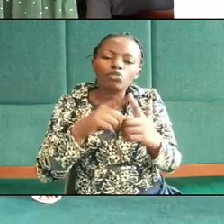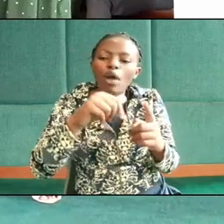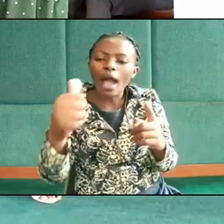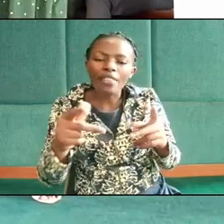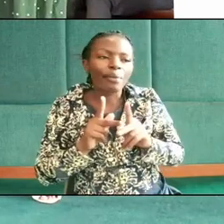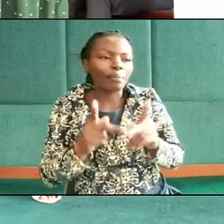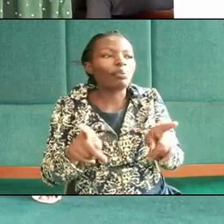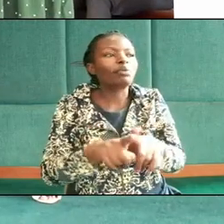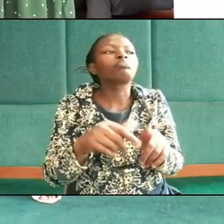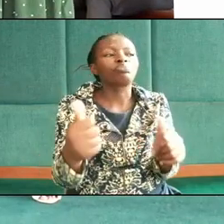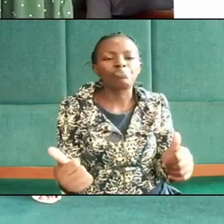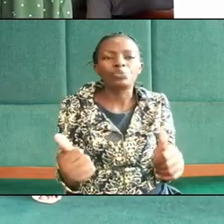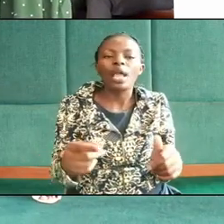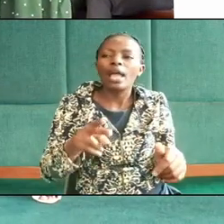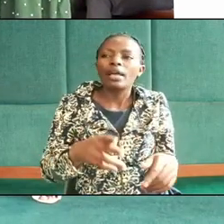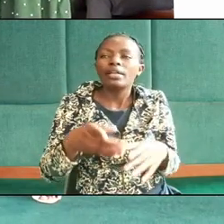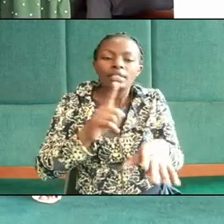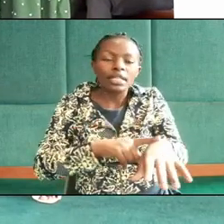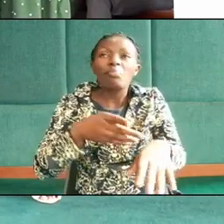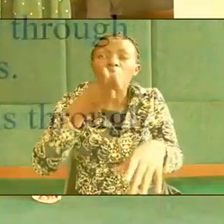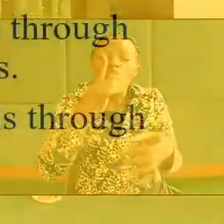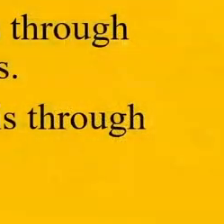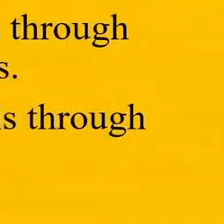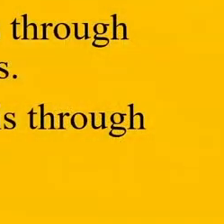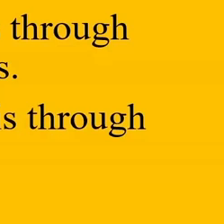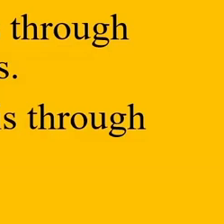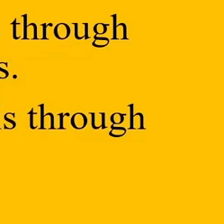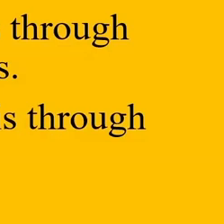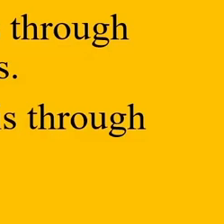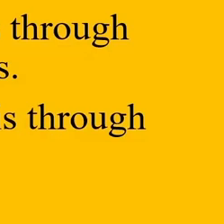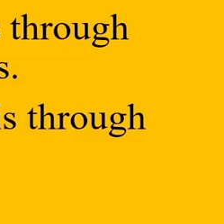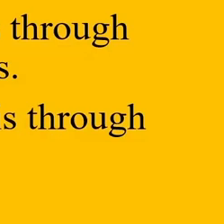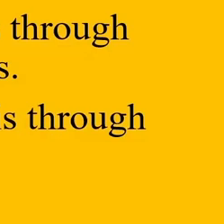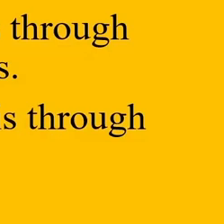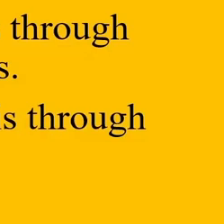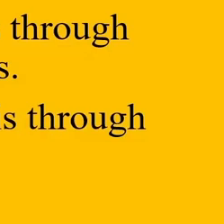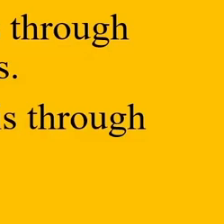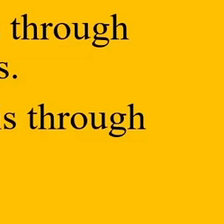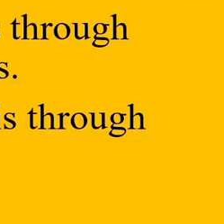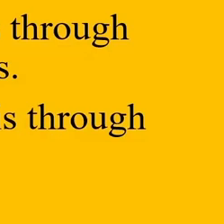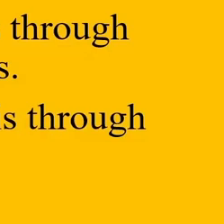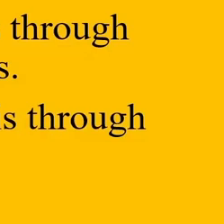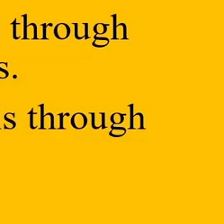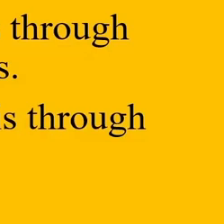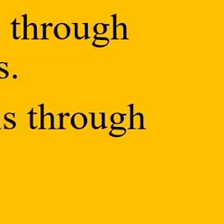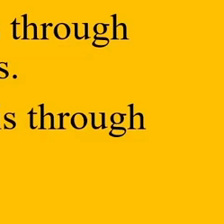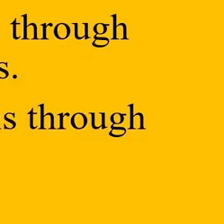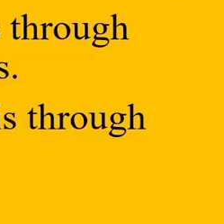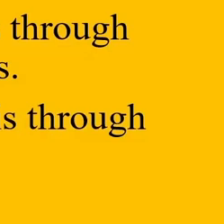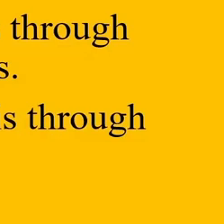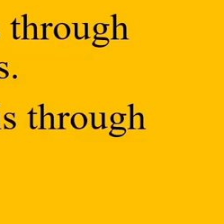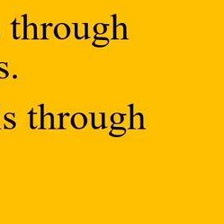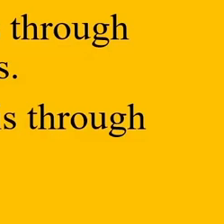the mouthpiece of God. God talks to us in a special manner. He speaks to us in different ways, but because